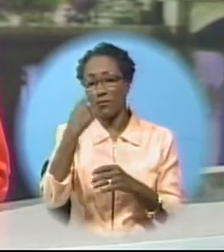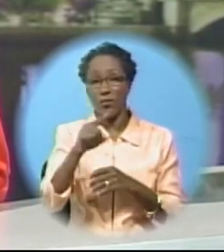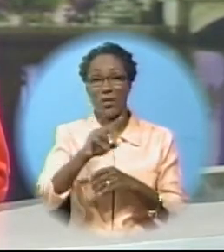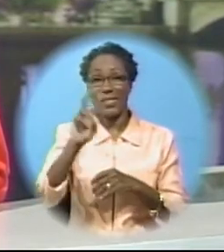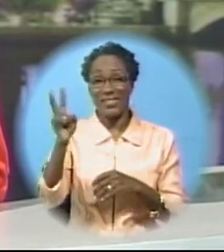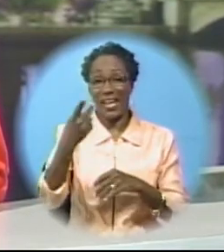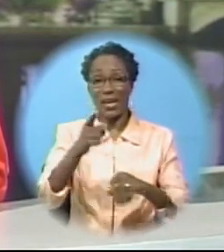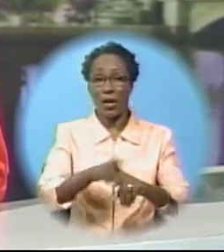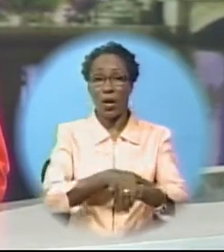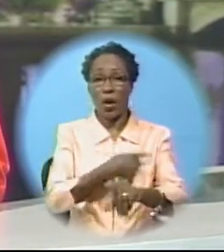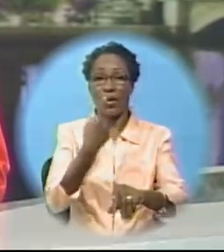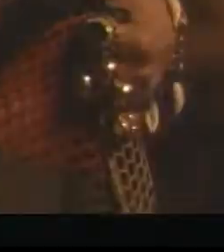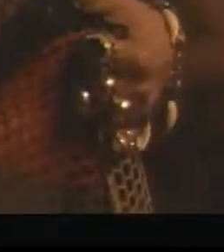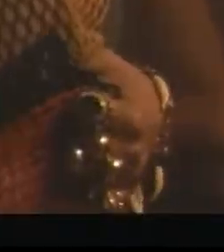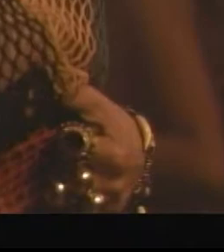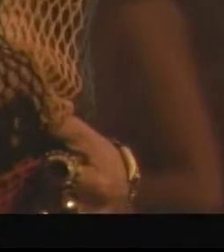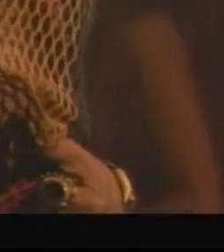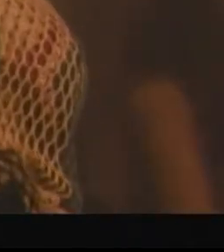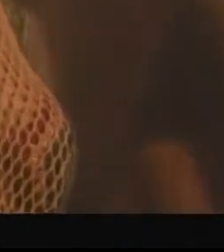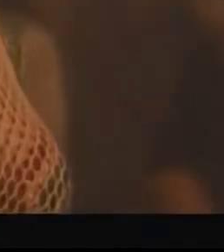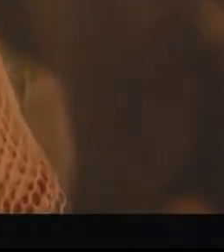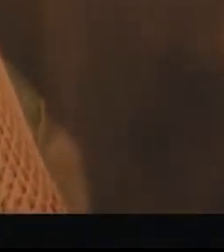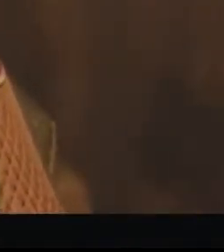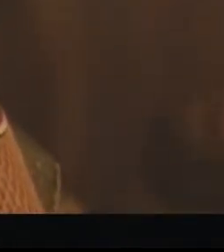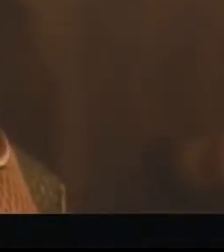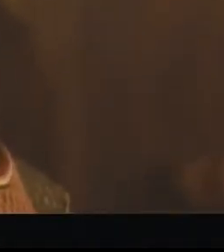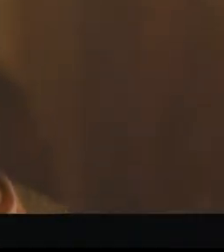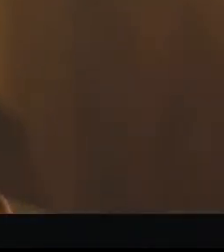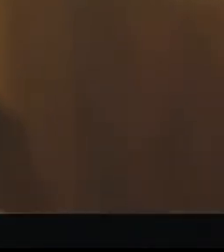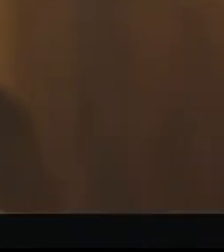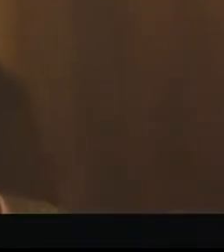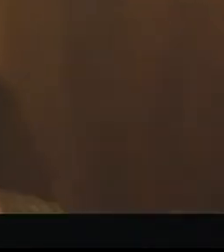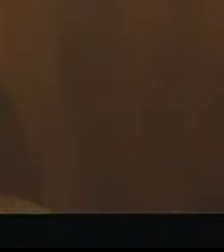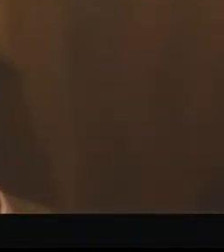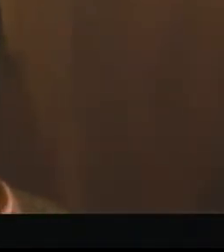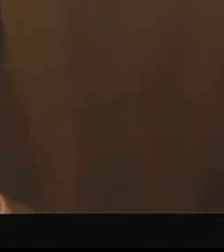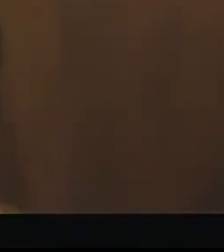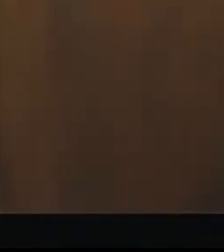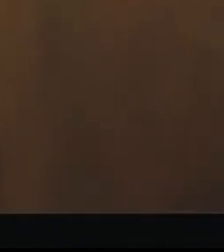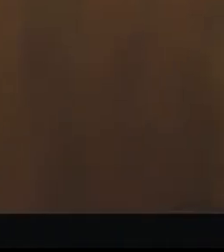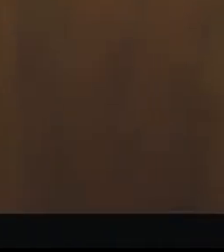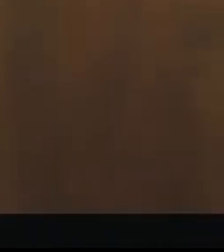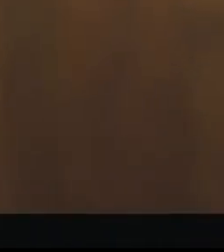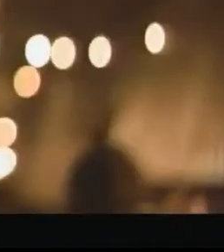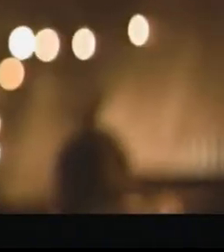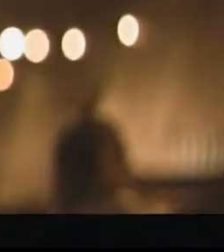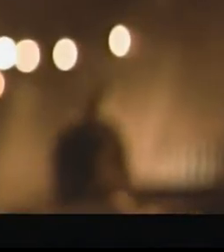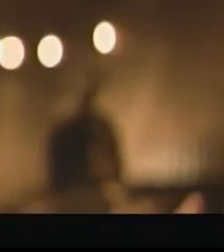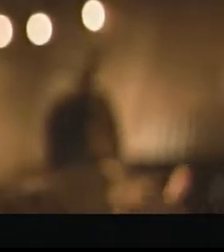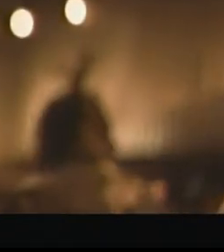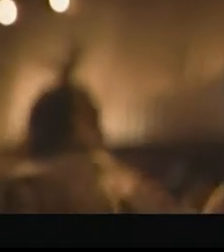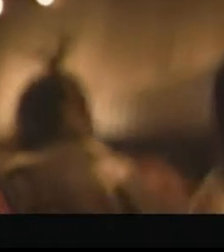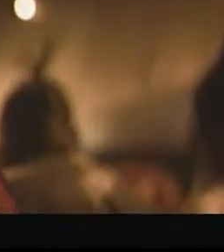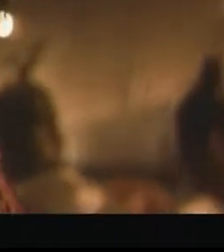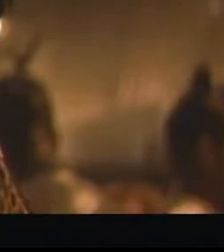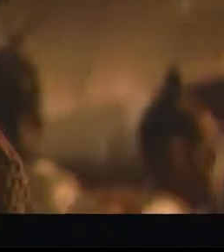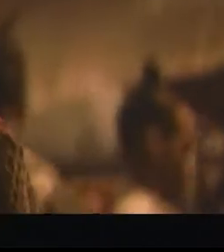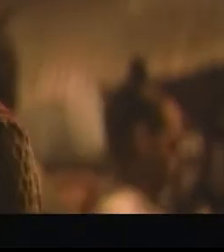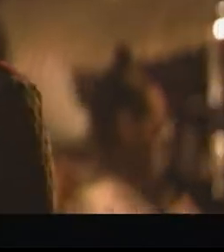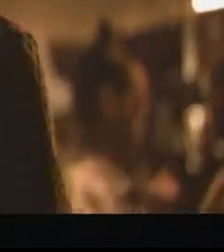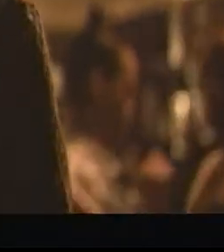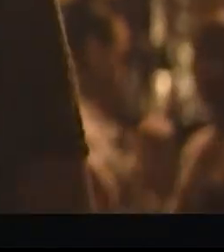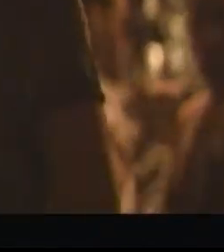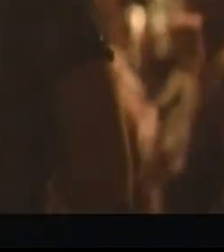weeks at #1. Work, featuring Drake, continues to be the #1 song in the U.S., having scored its 9th week in